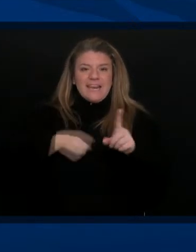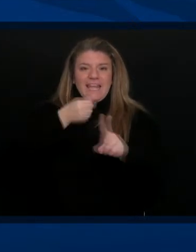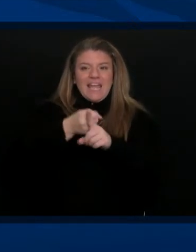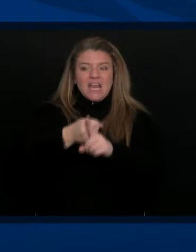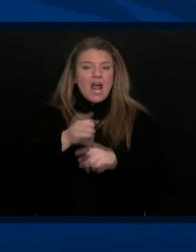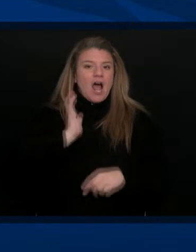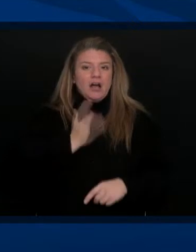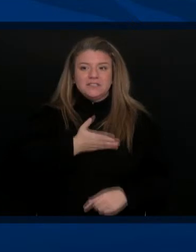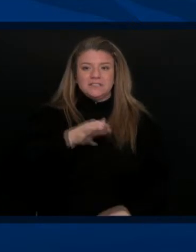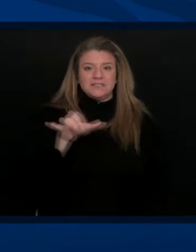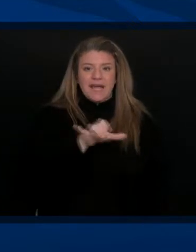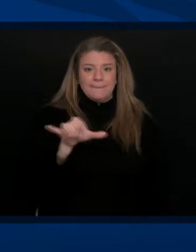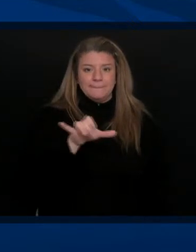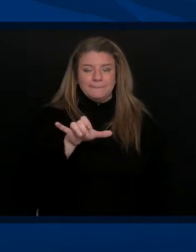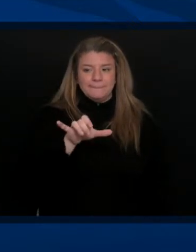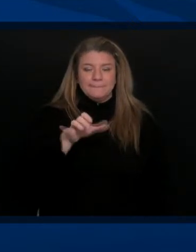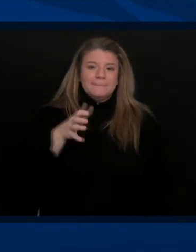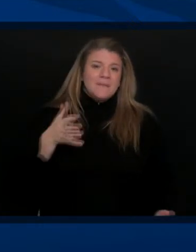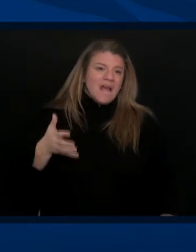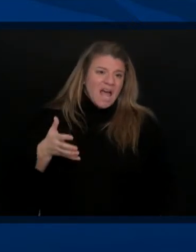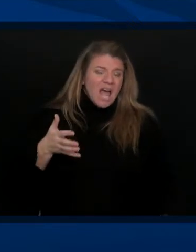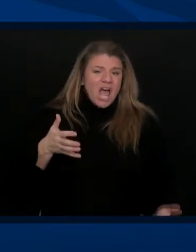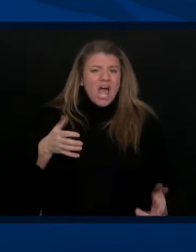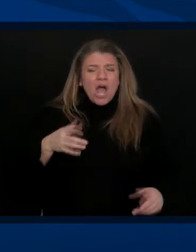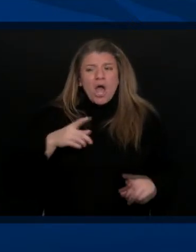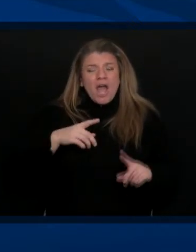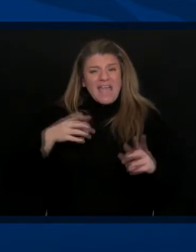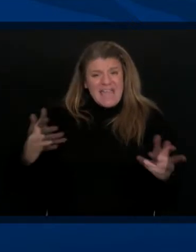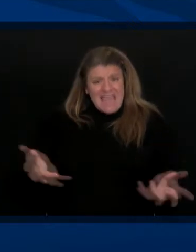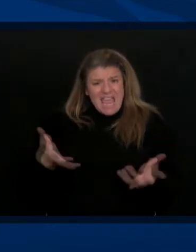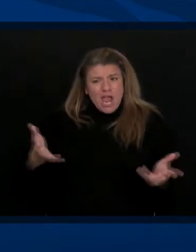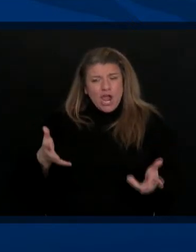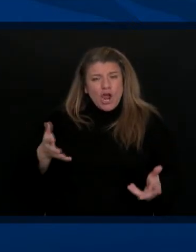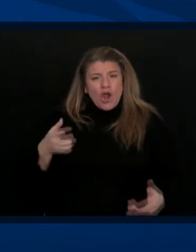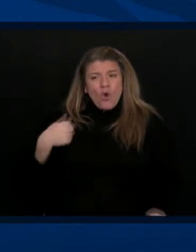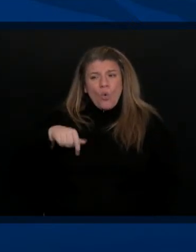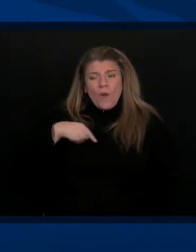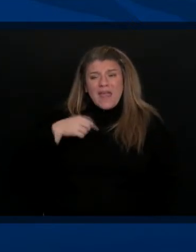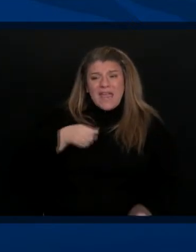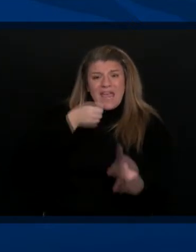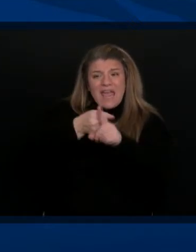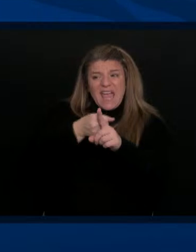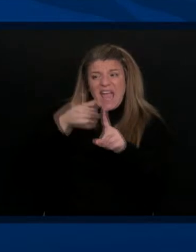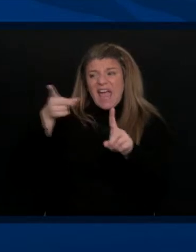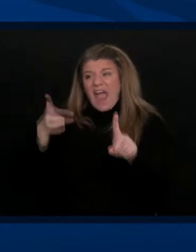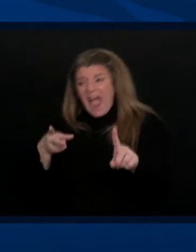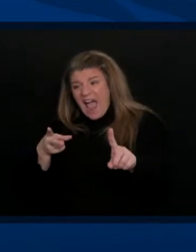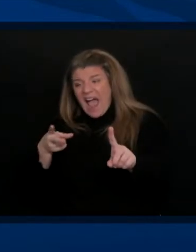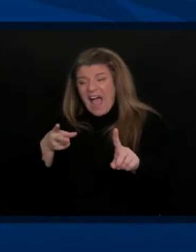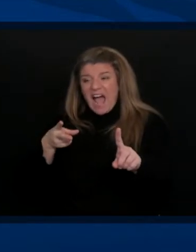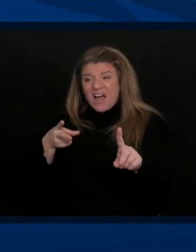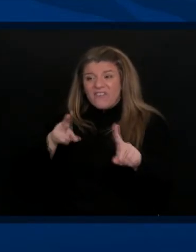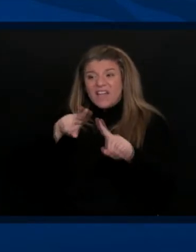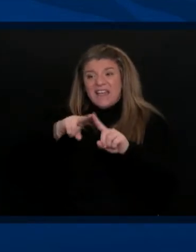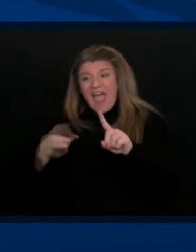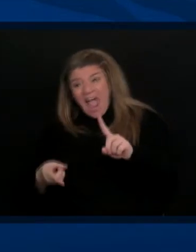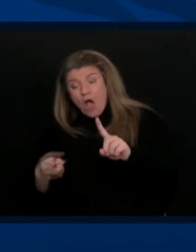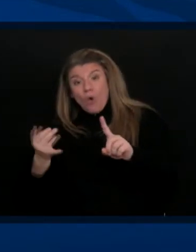And for us, we're not seeing that. It kind of fell halfway and now we're back up again. And I was just hoping that you could tell